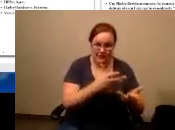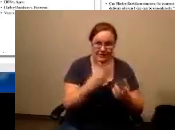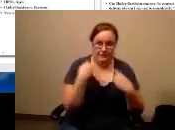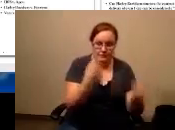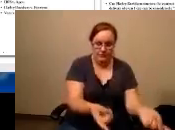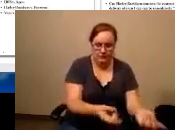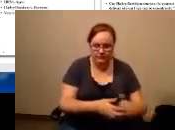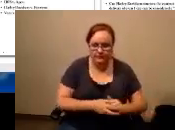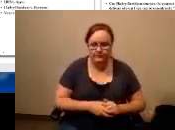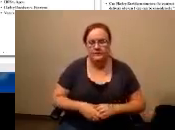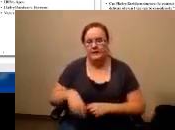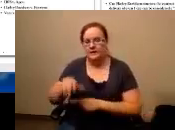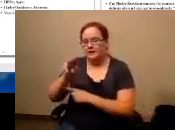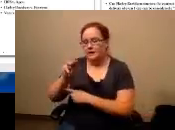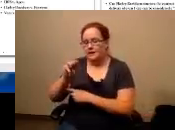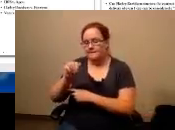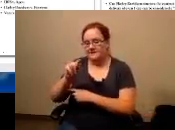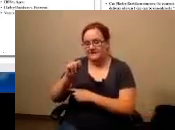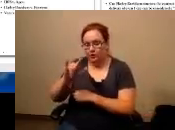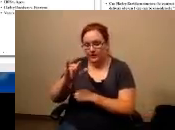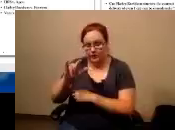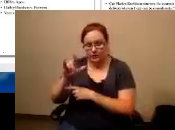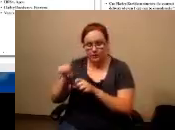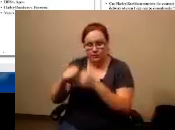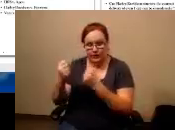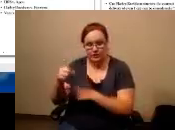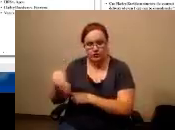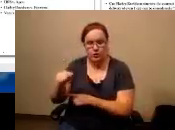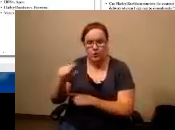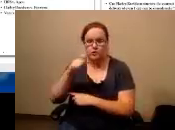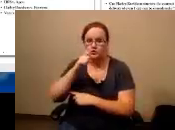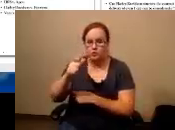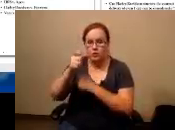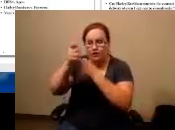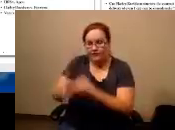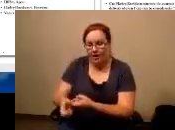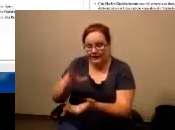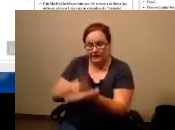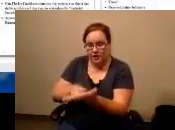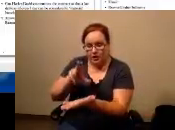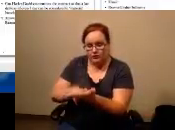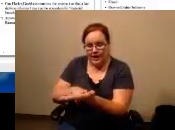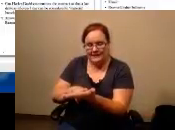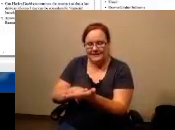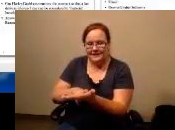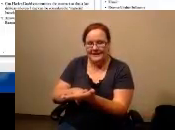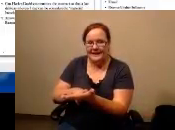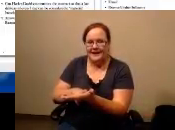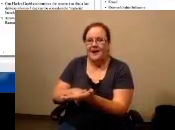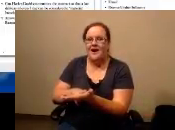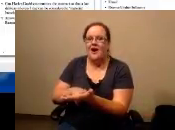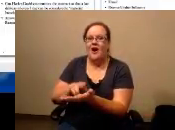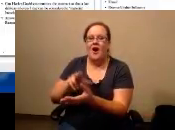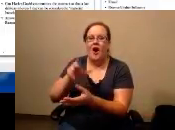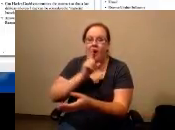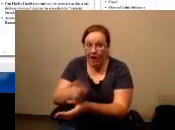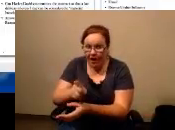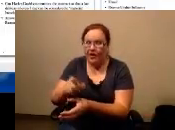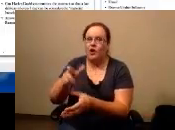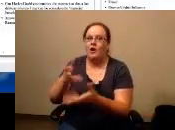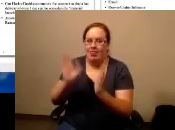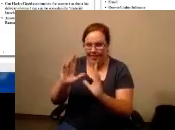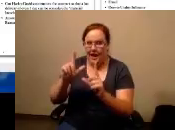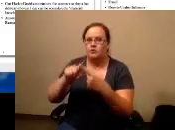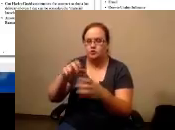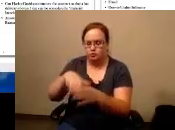the non-breaching party is excused from further performance. Let's do our analysis. We'll start with the easiest one,